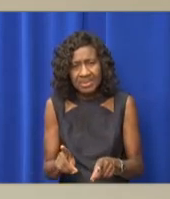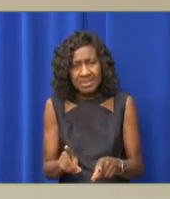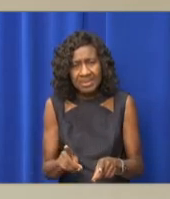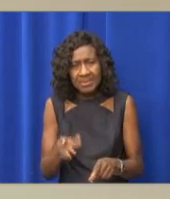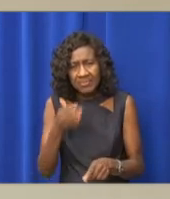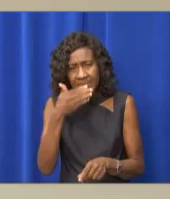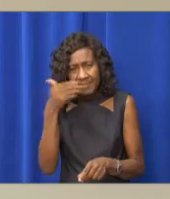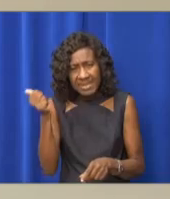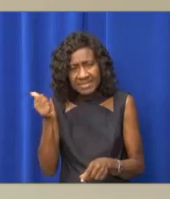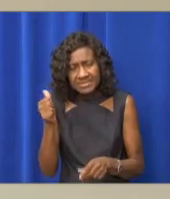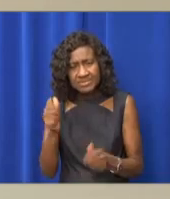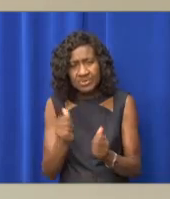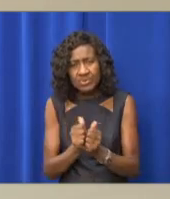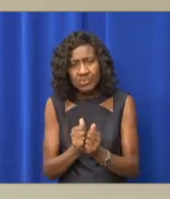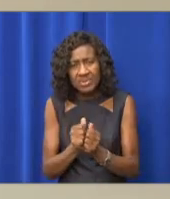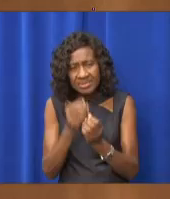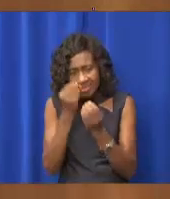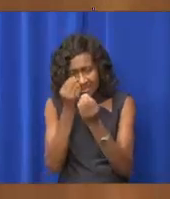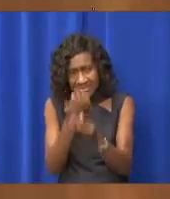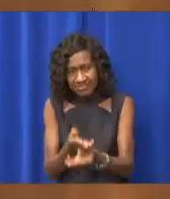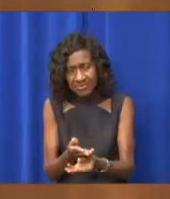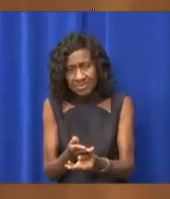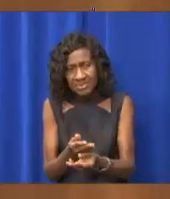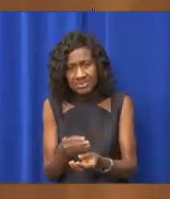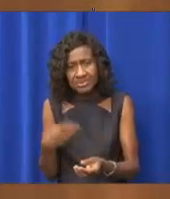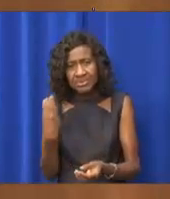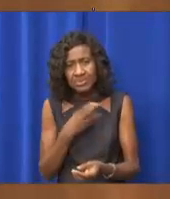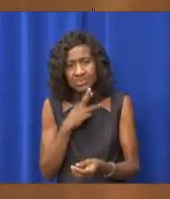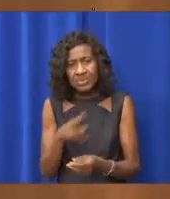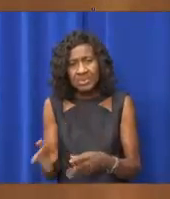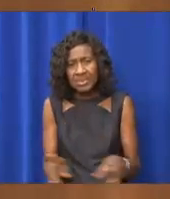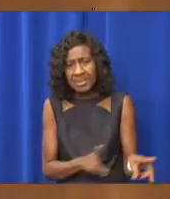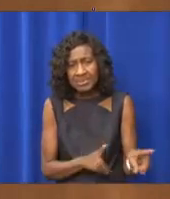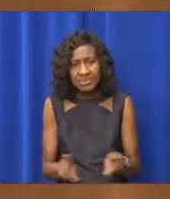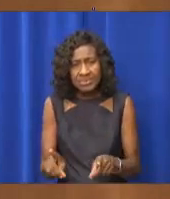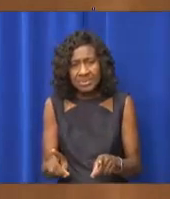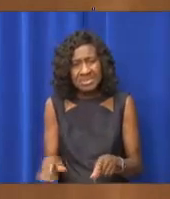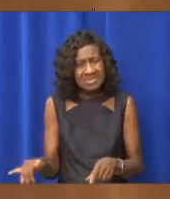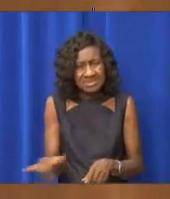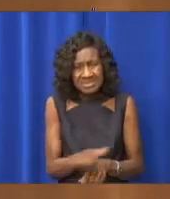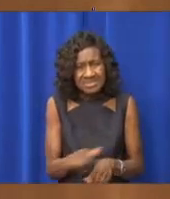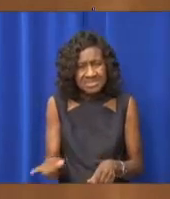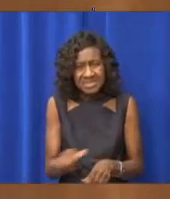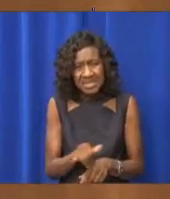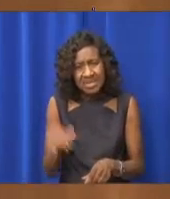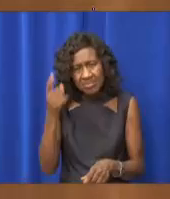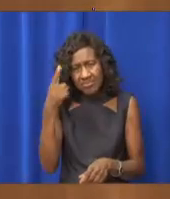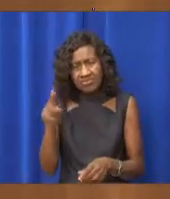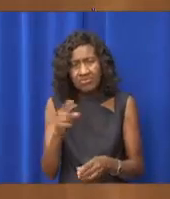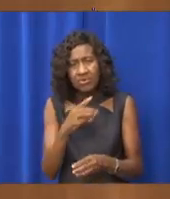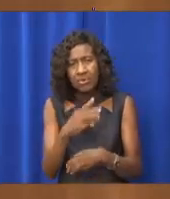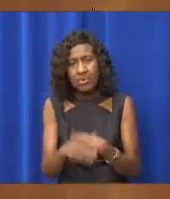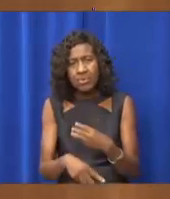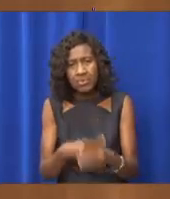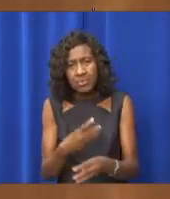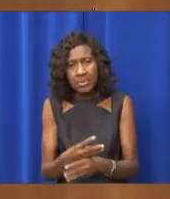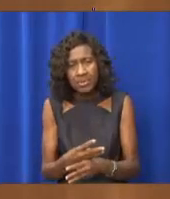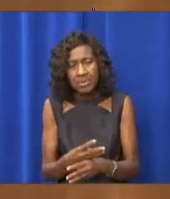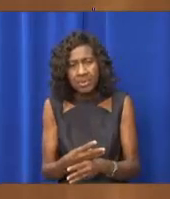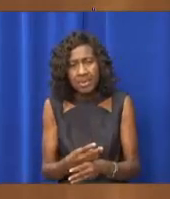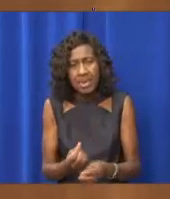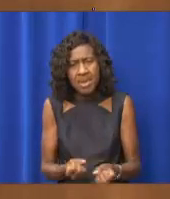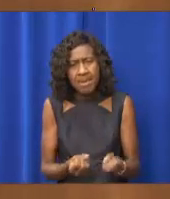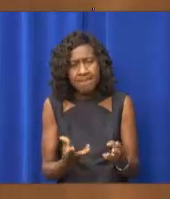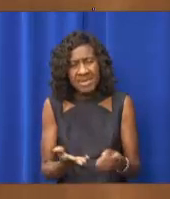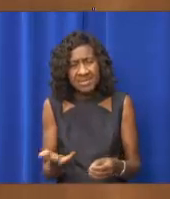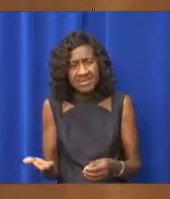assessment of what we're doing? I think it's a fair assessment of what the world is doing, yes. There are lots of things that we'll know with